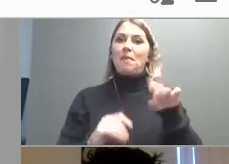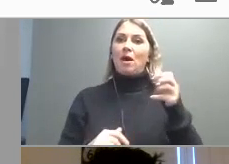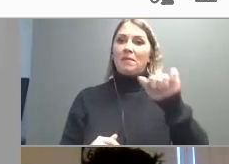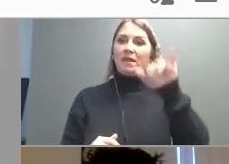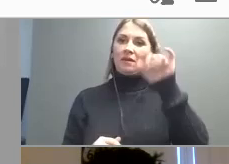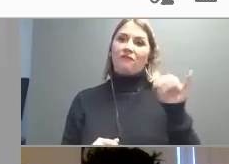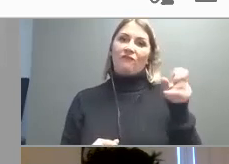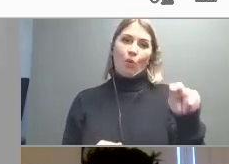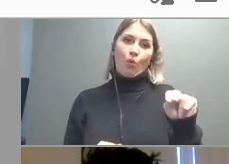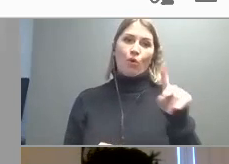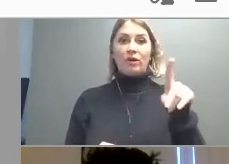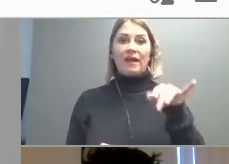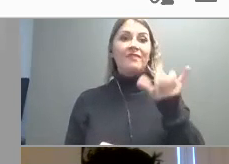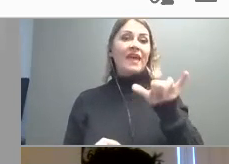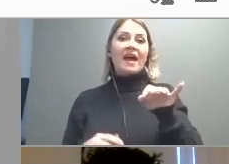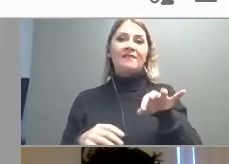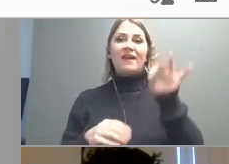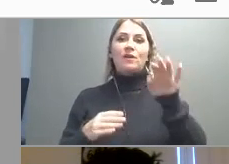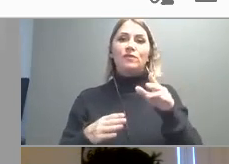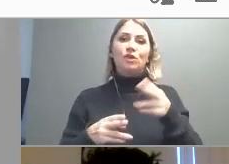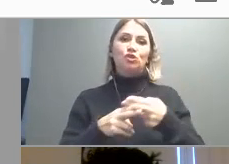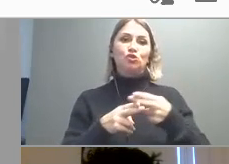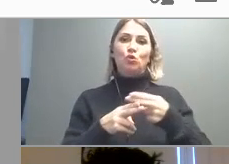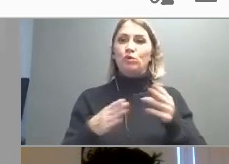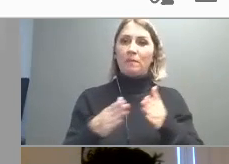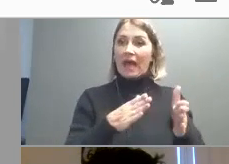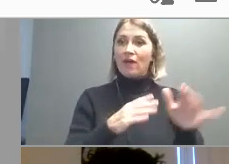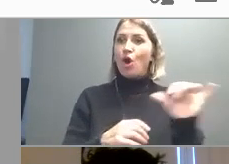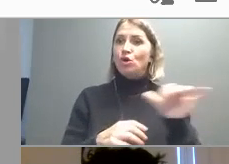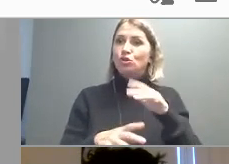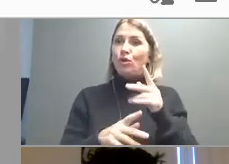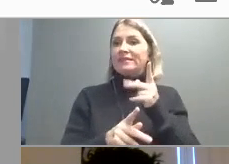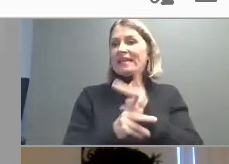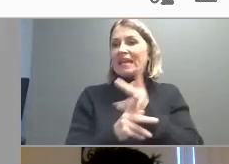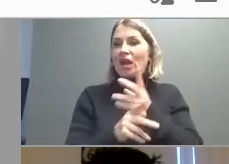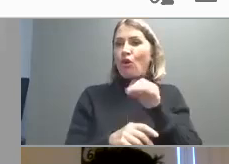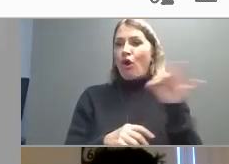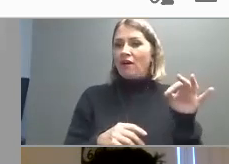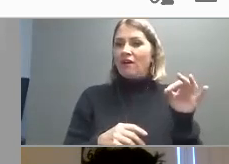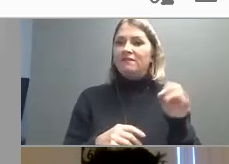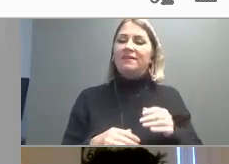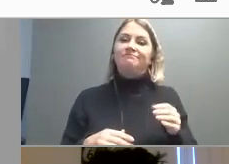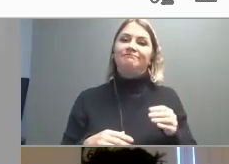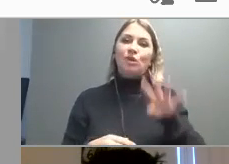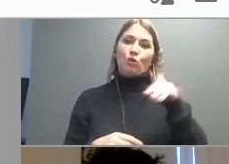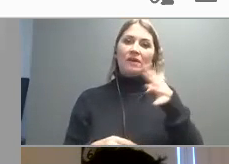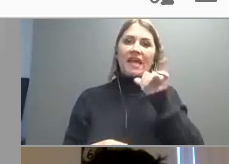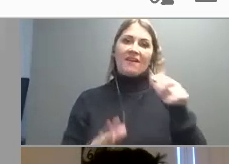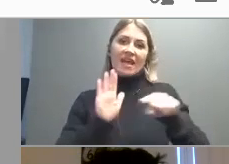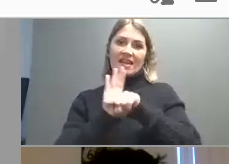path, and it also takes care of graphs that have negative